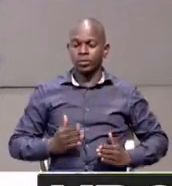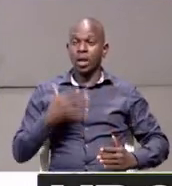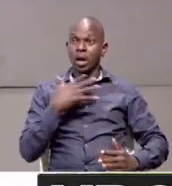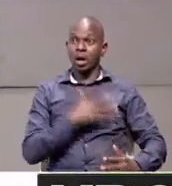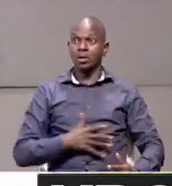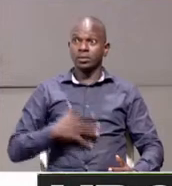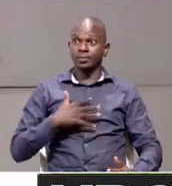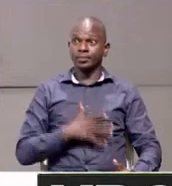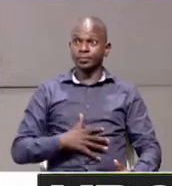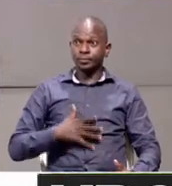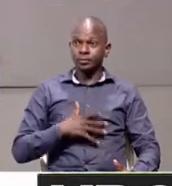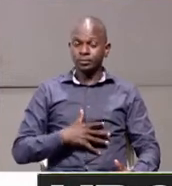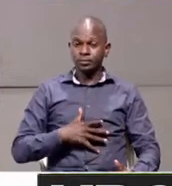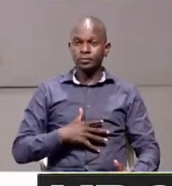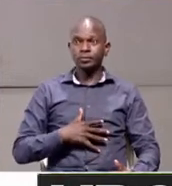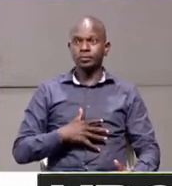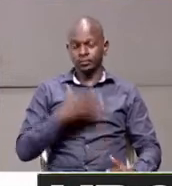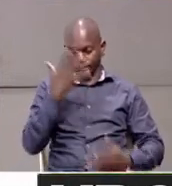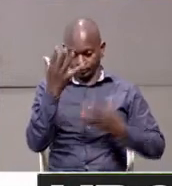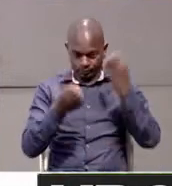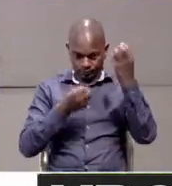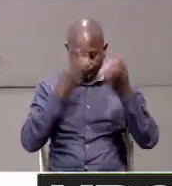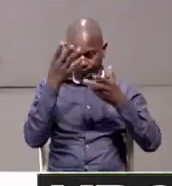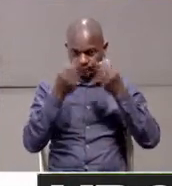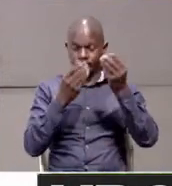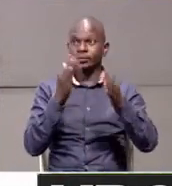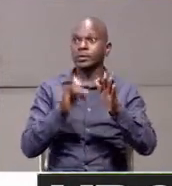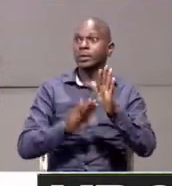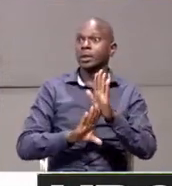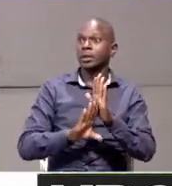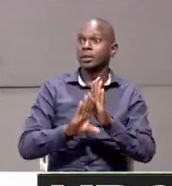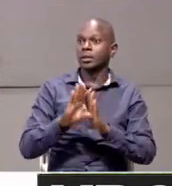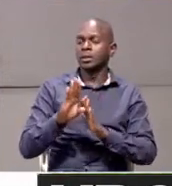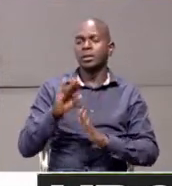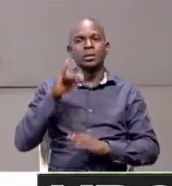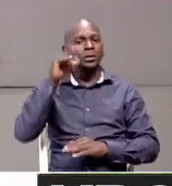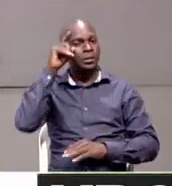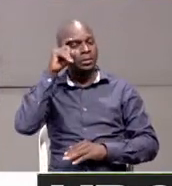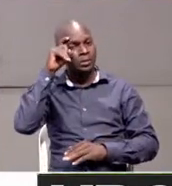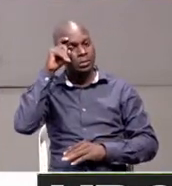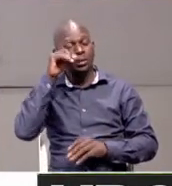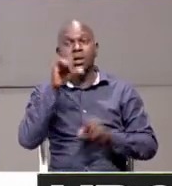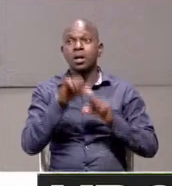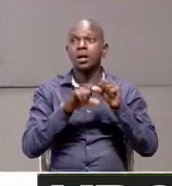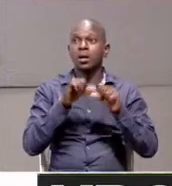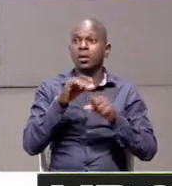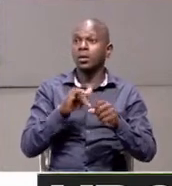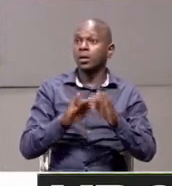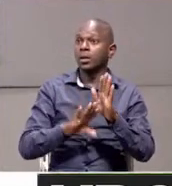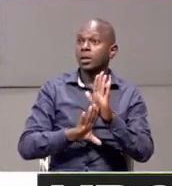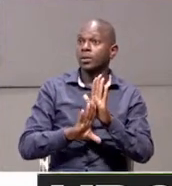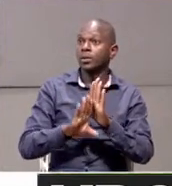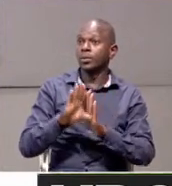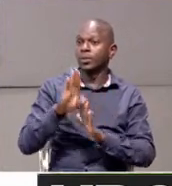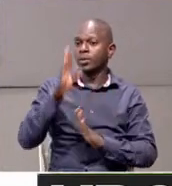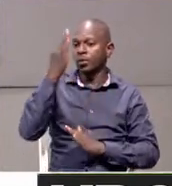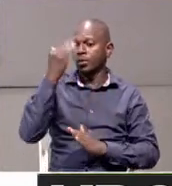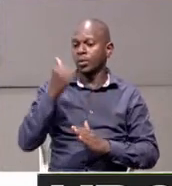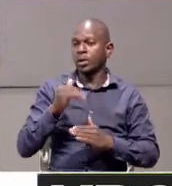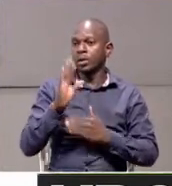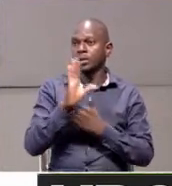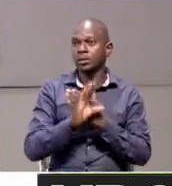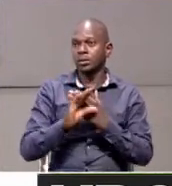science for innovation and development. And I think it is all about development because the country